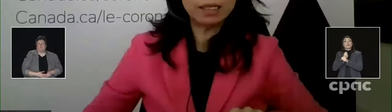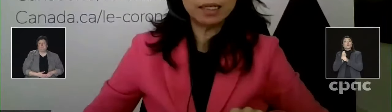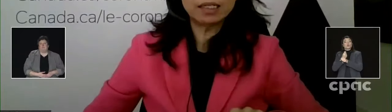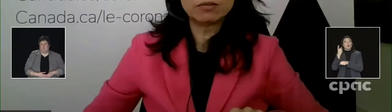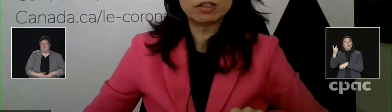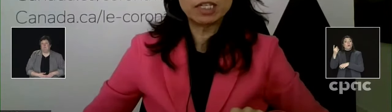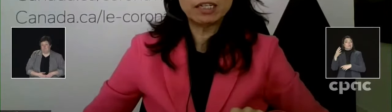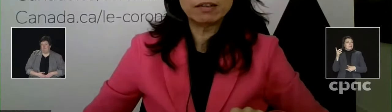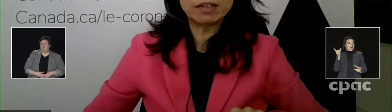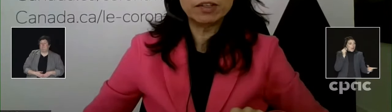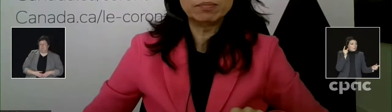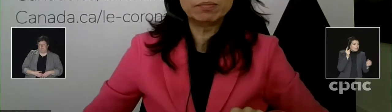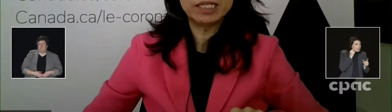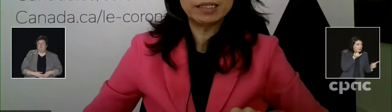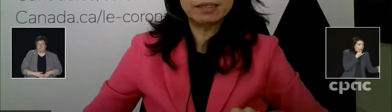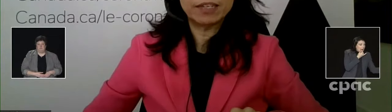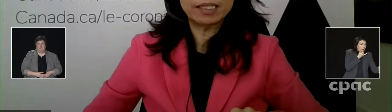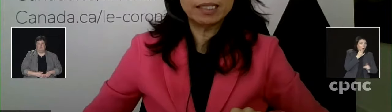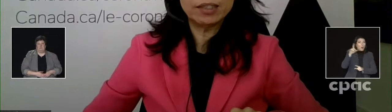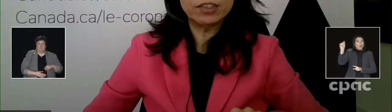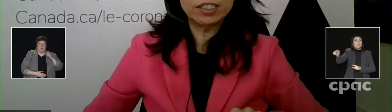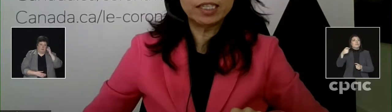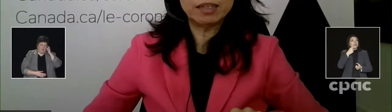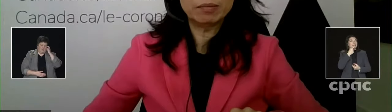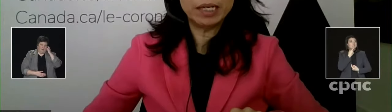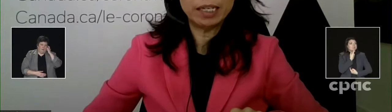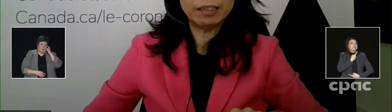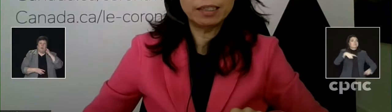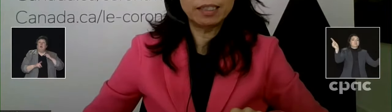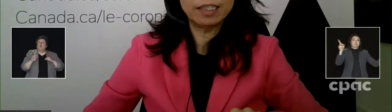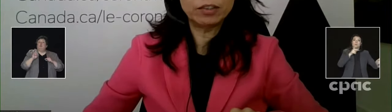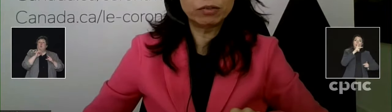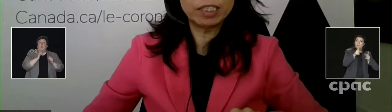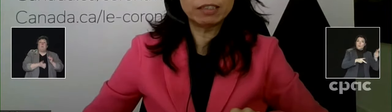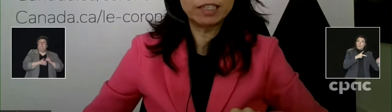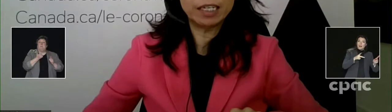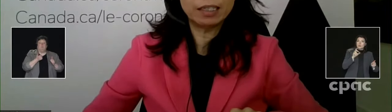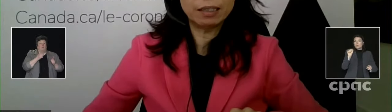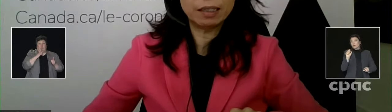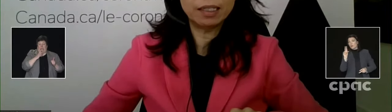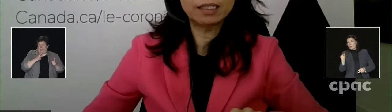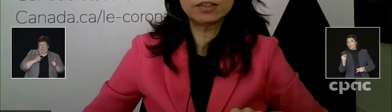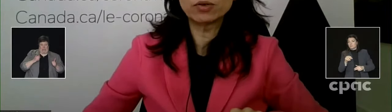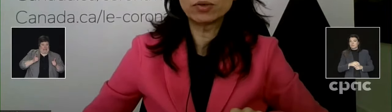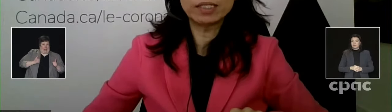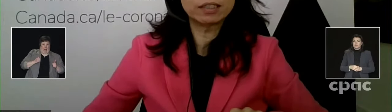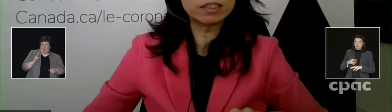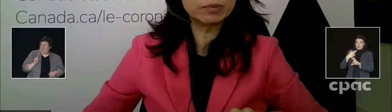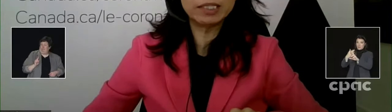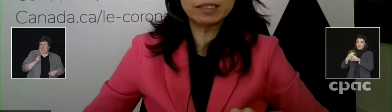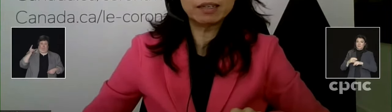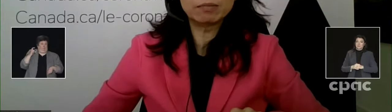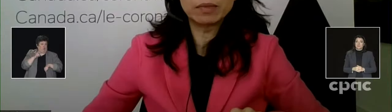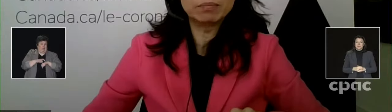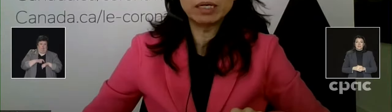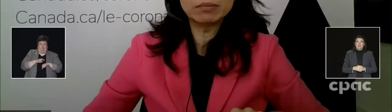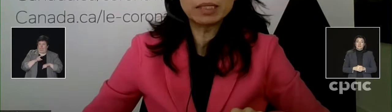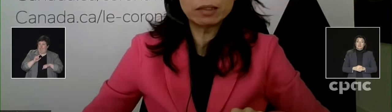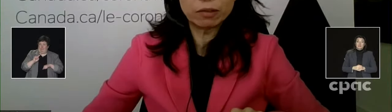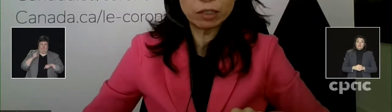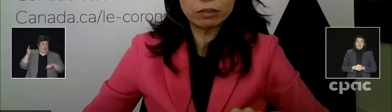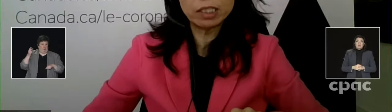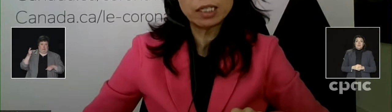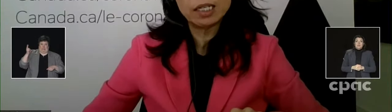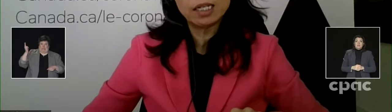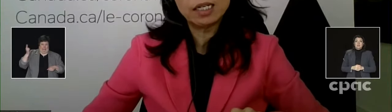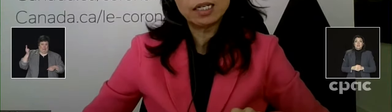I think that in the rollout of the biggest vaccination campaign in the history of Canada, there's always going to be some bumps